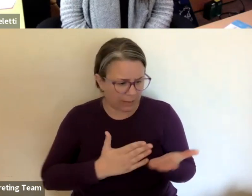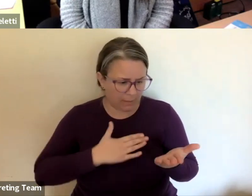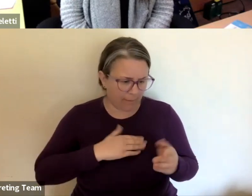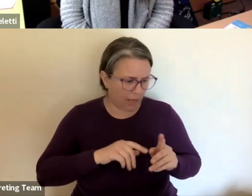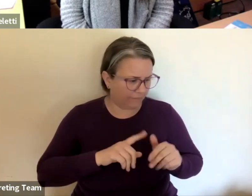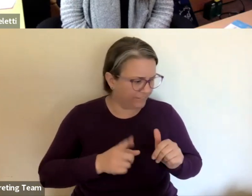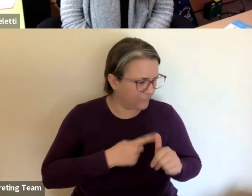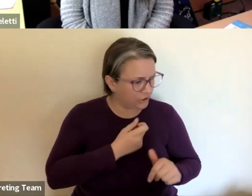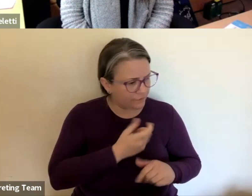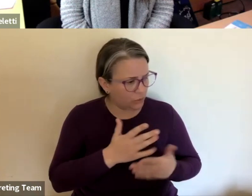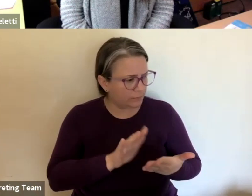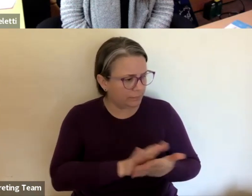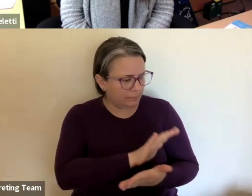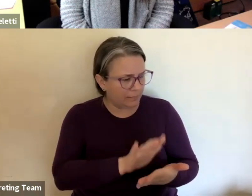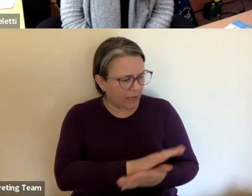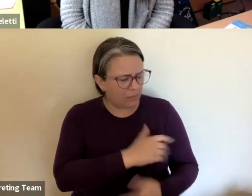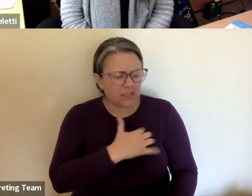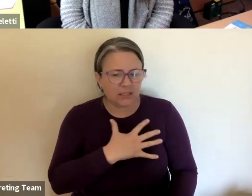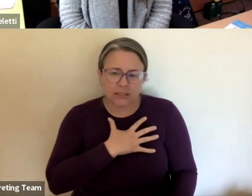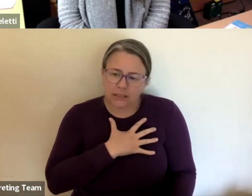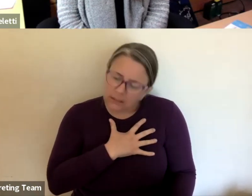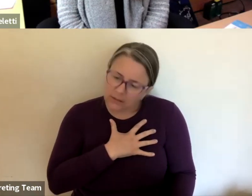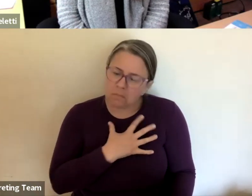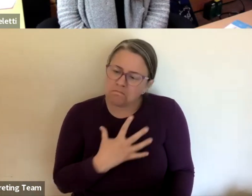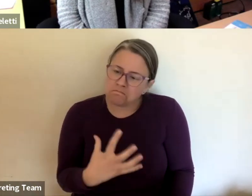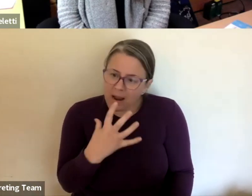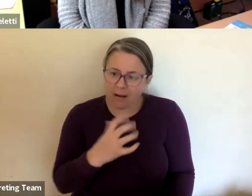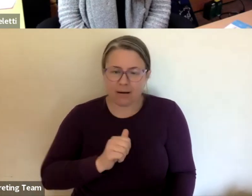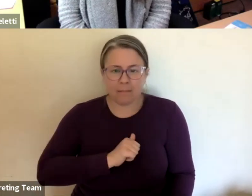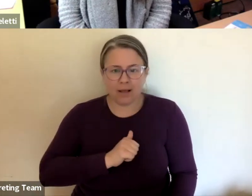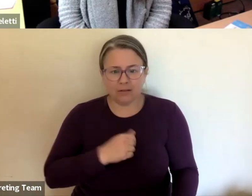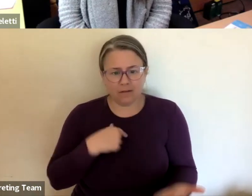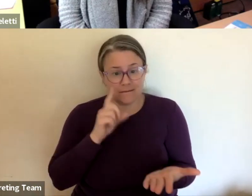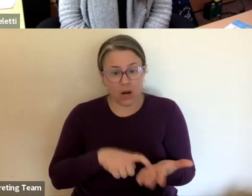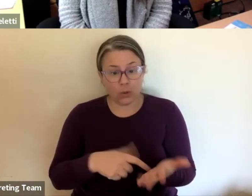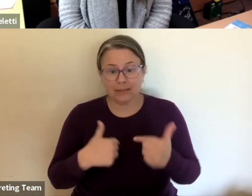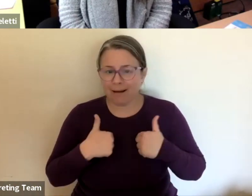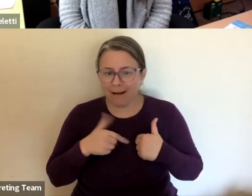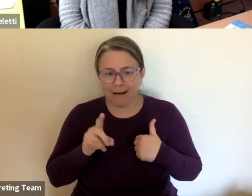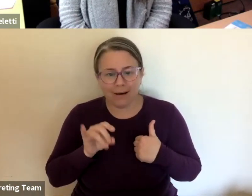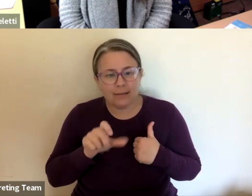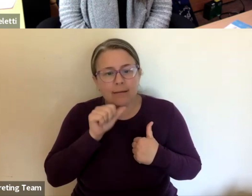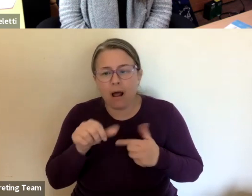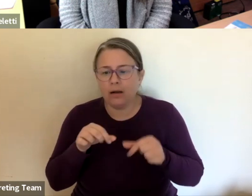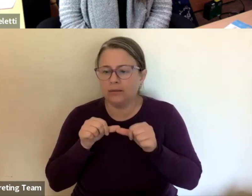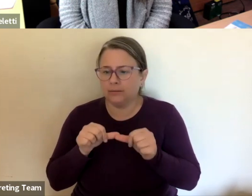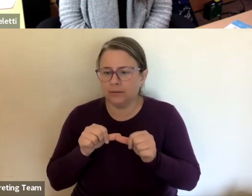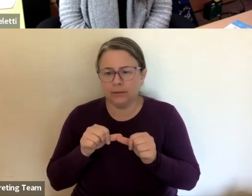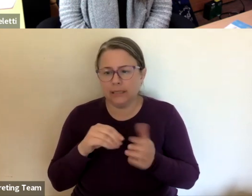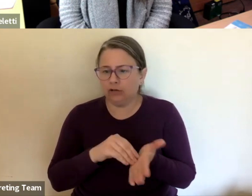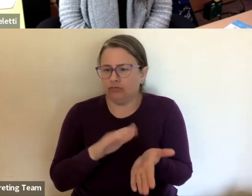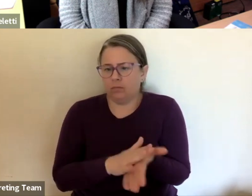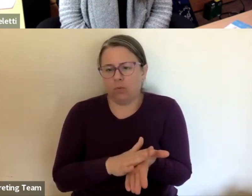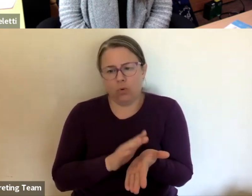not consistently report some of these factors either. And I think it's a legitimate point. It's not an excuse. We